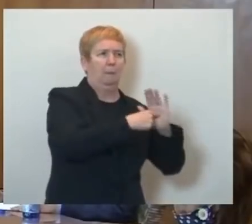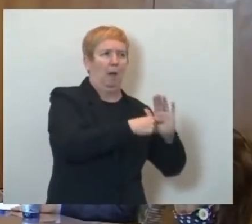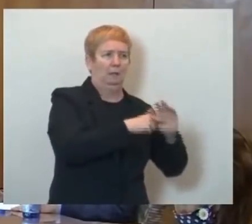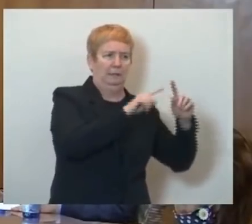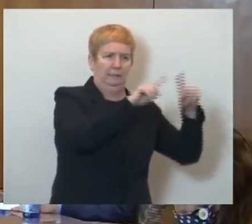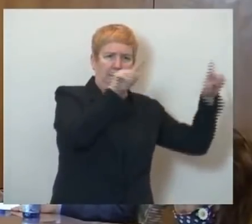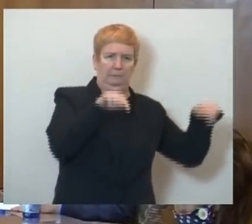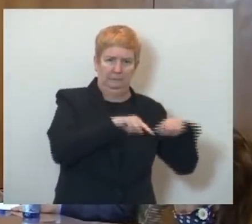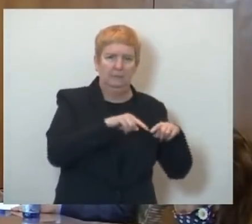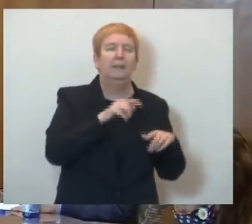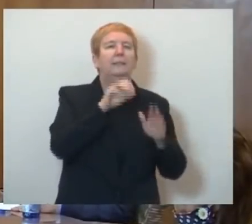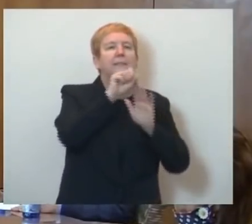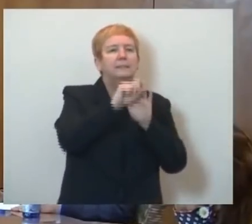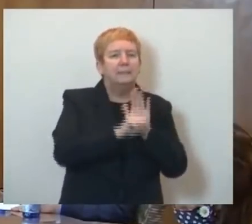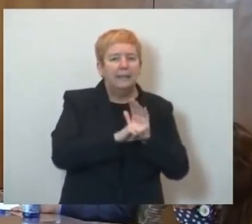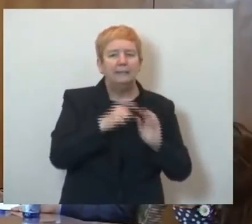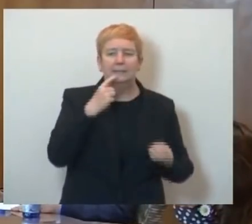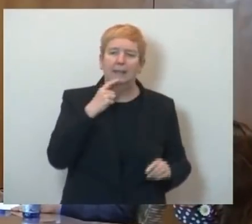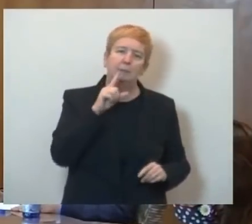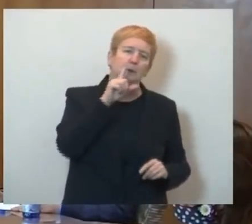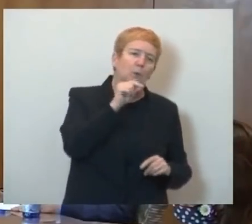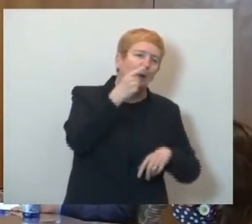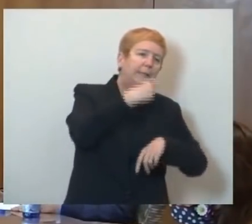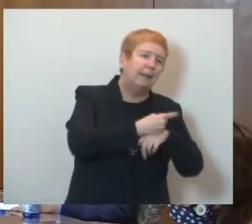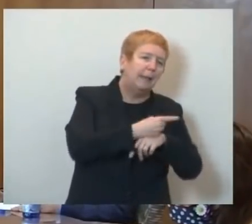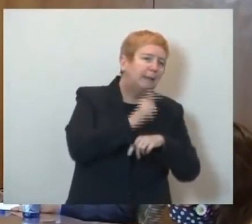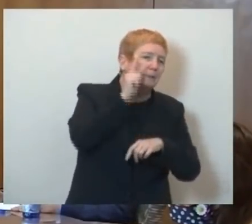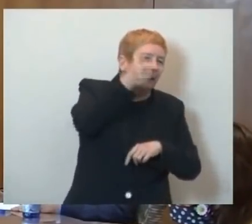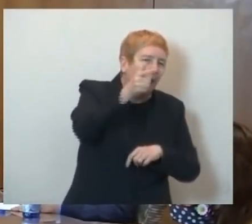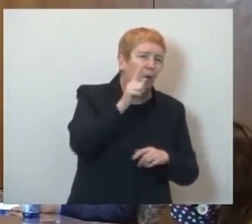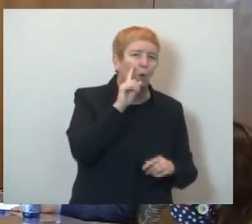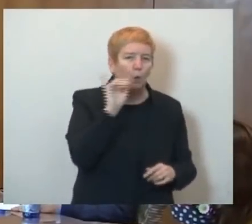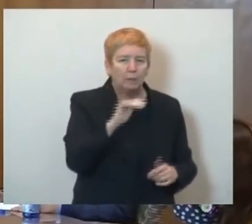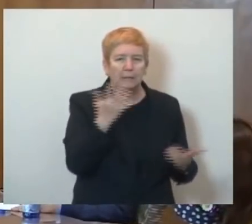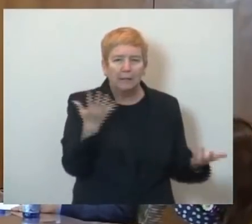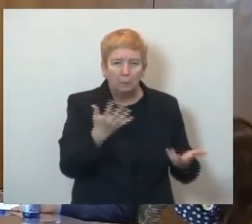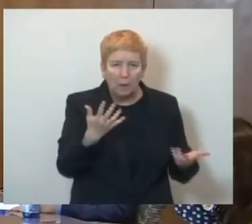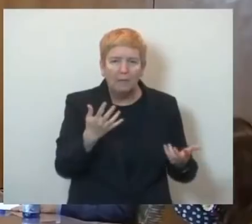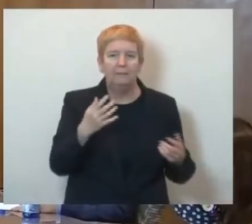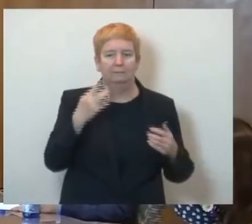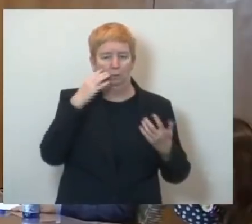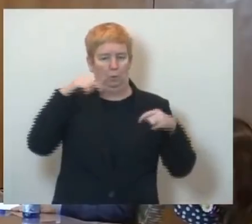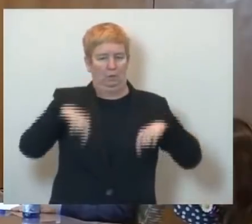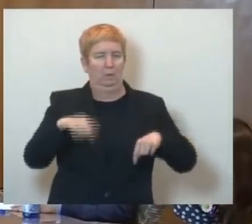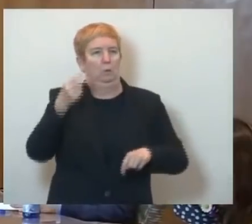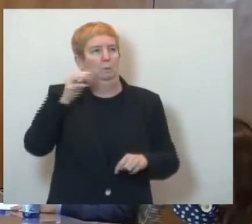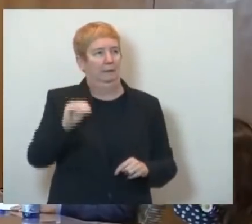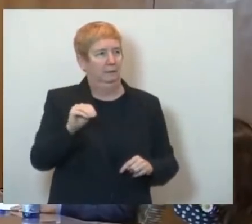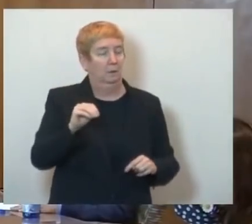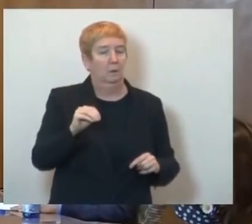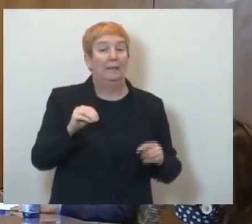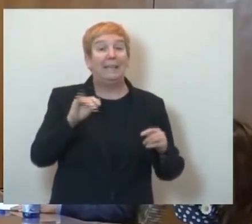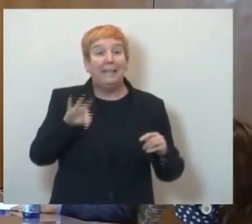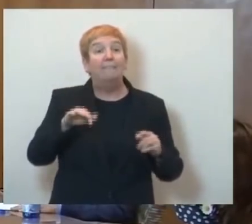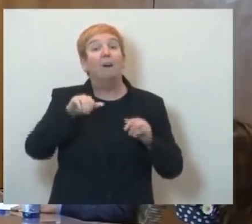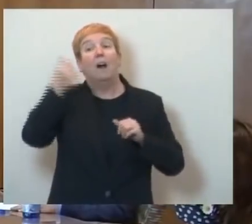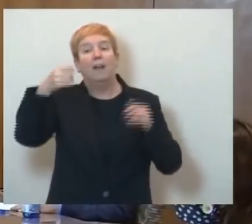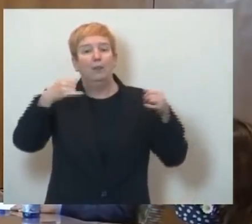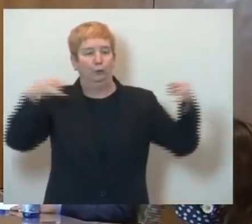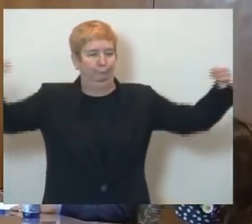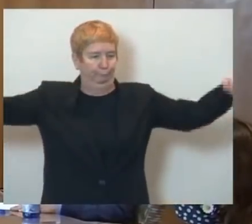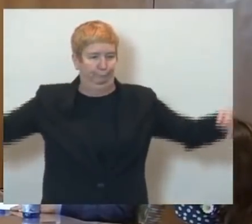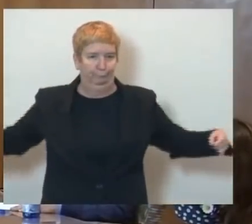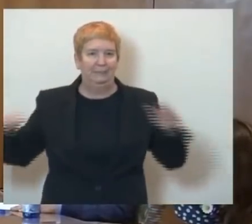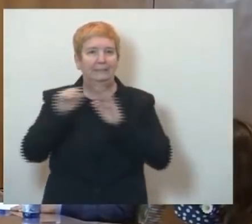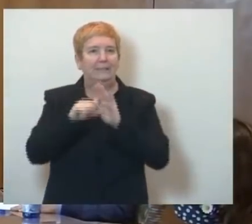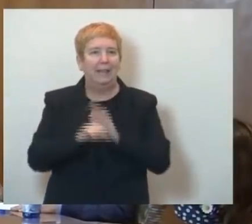at 20 days out what the impact might be on New Mexico from border states, Texas and Arizona,